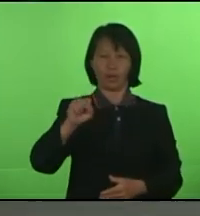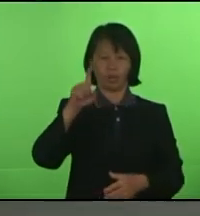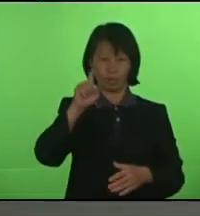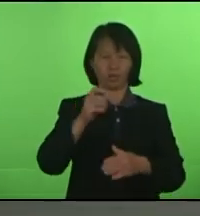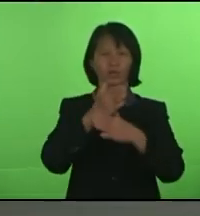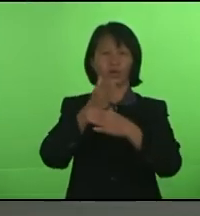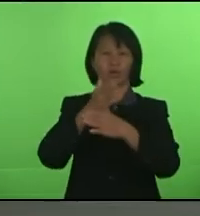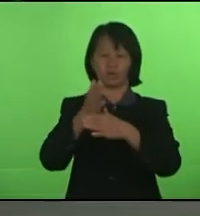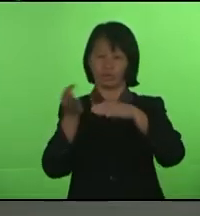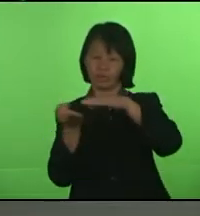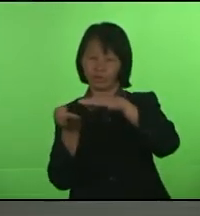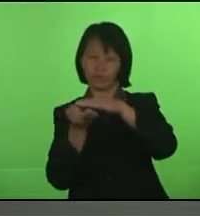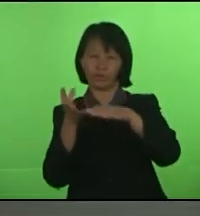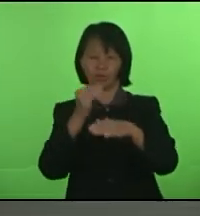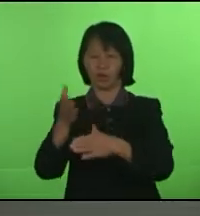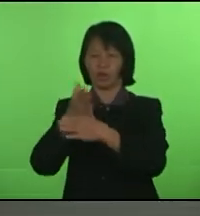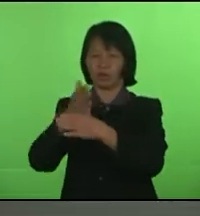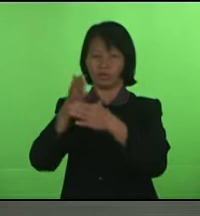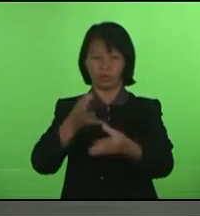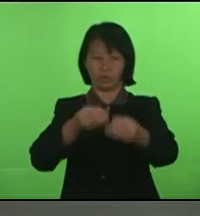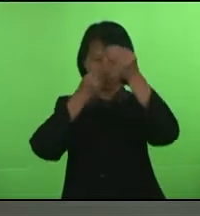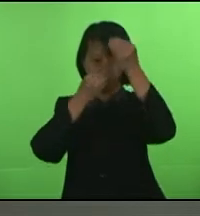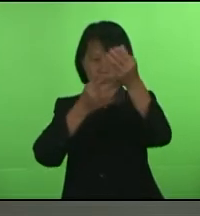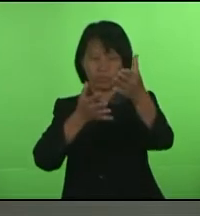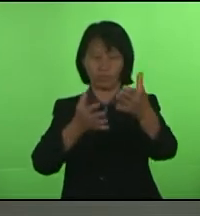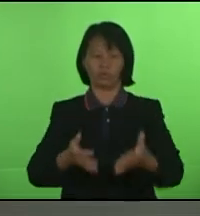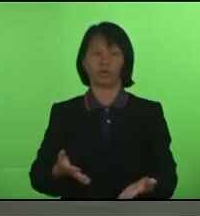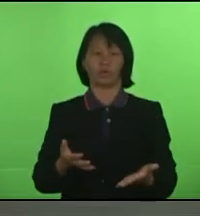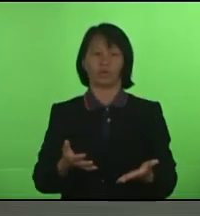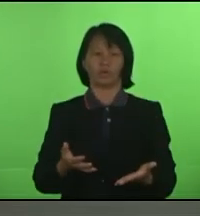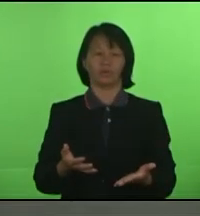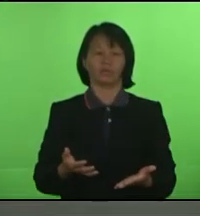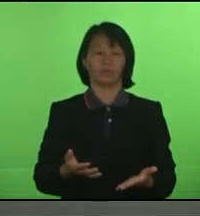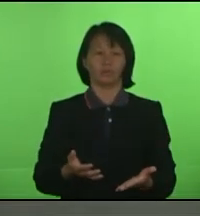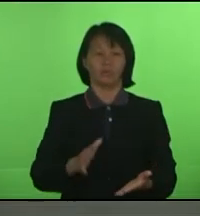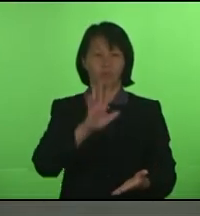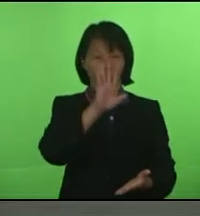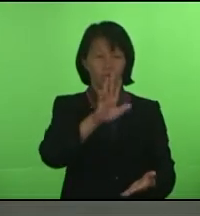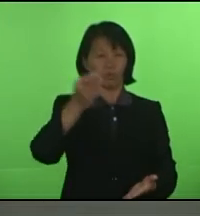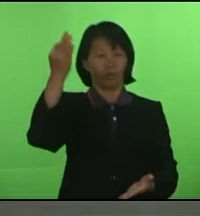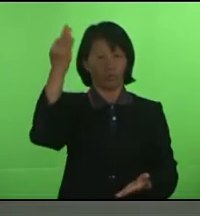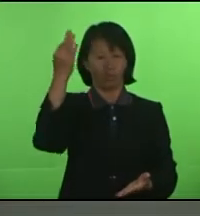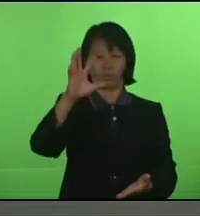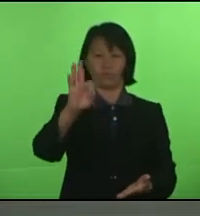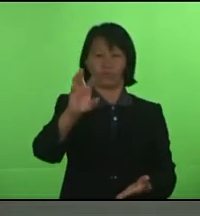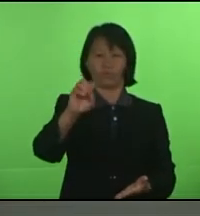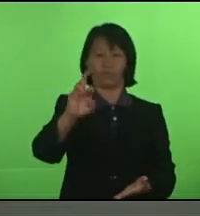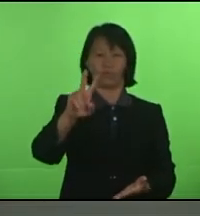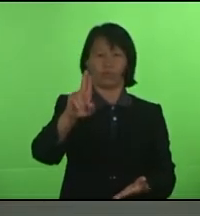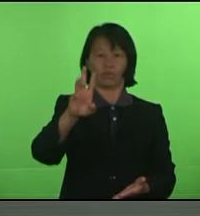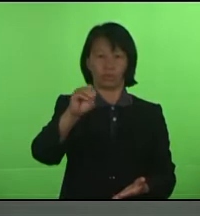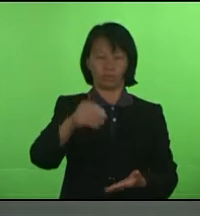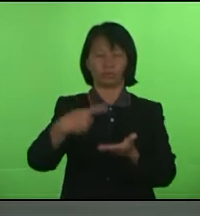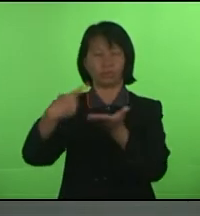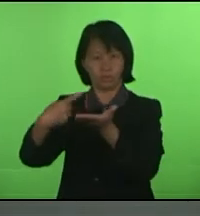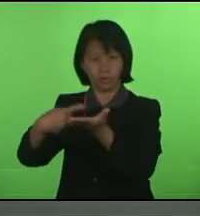use to share your files and share information? Okay, these tools include your forum,